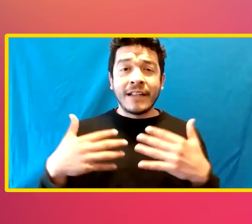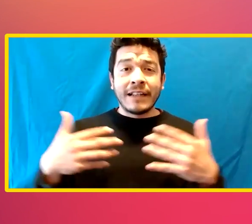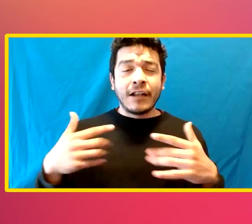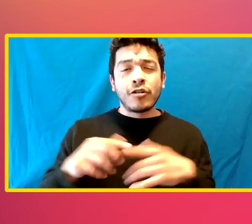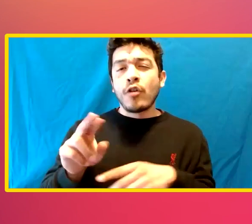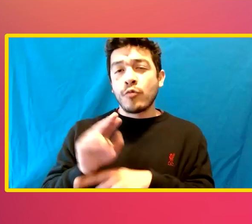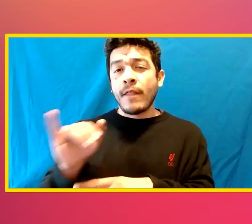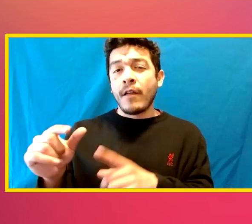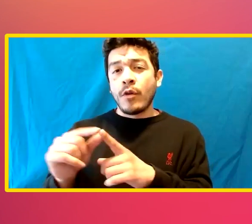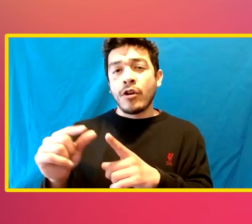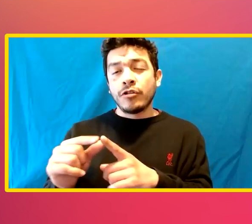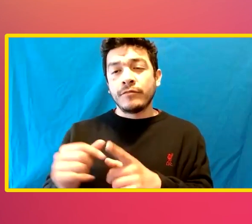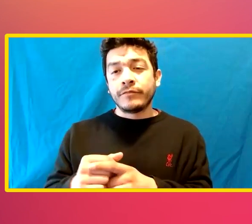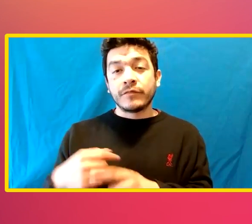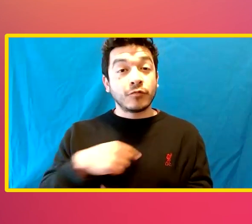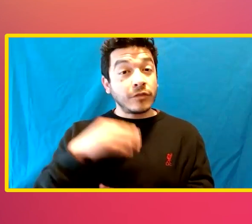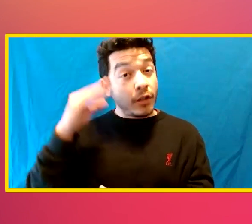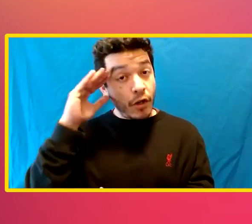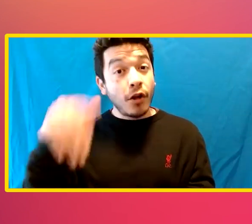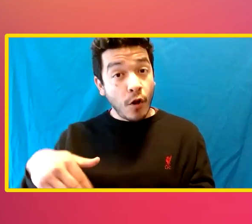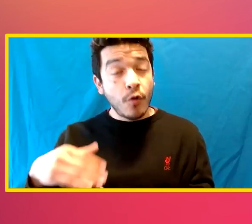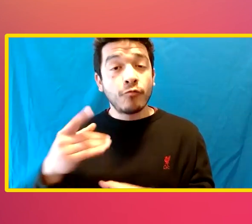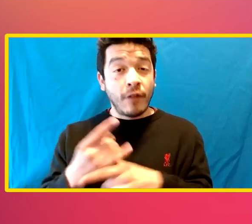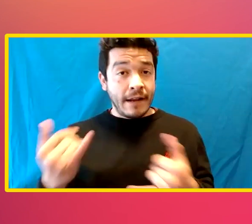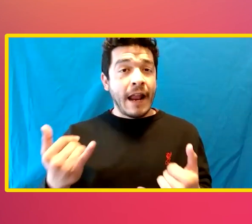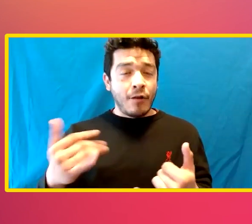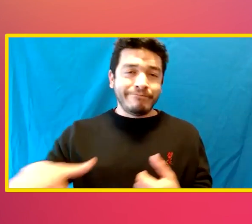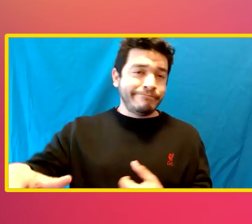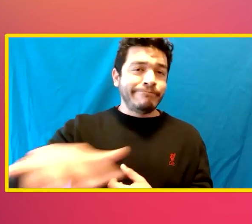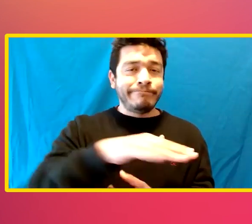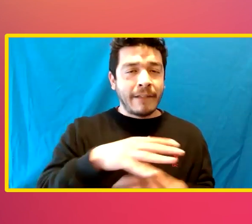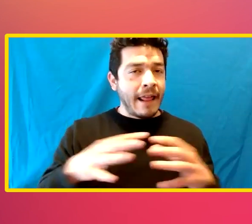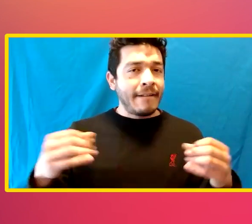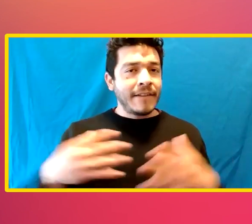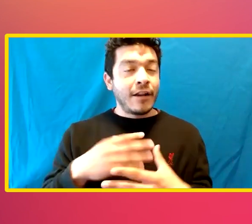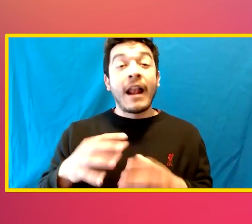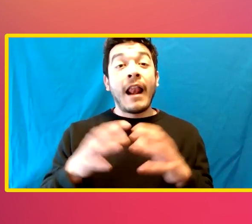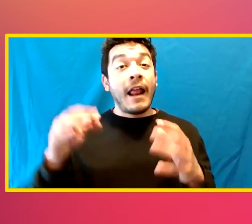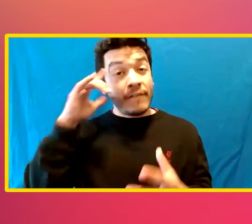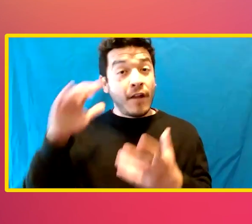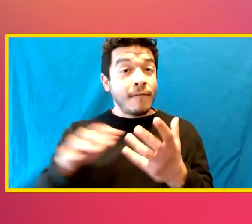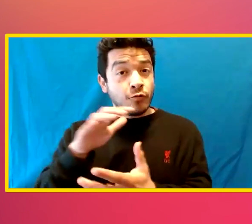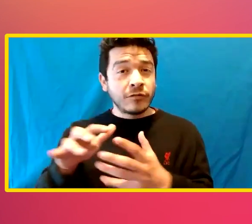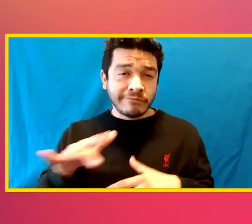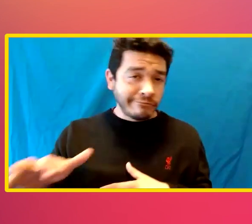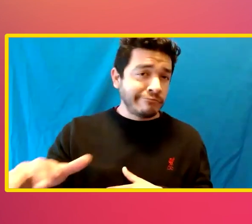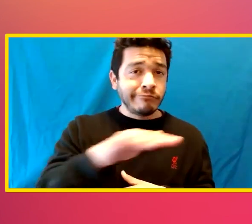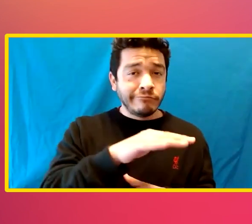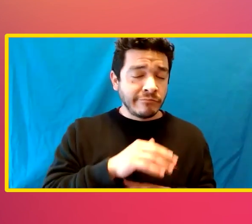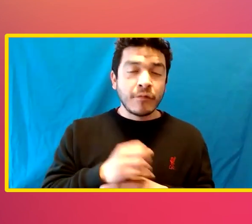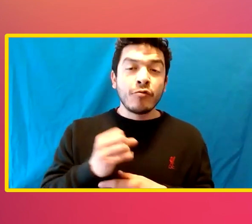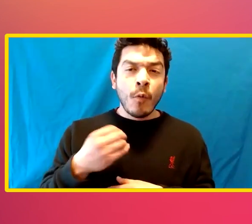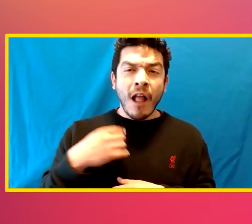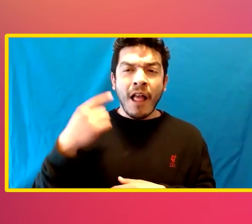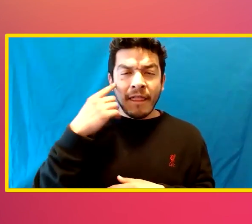use this word, that we know is present right now, and a lot of confusion. I guess my question